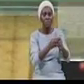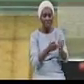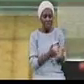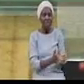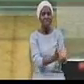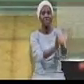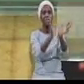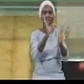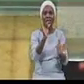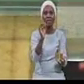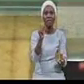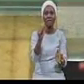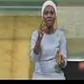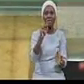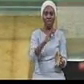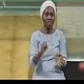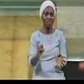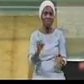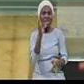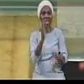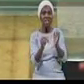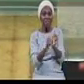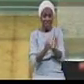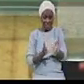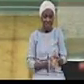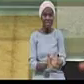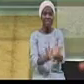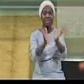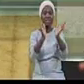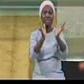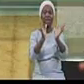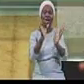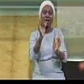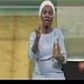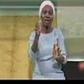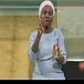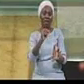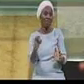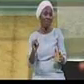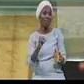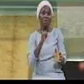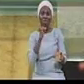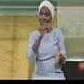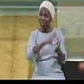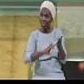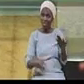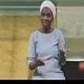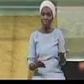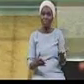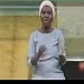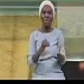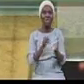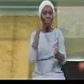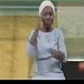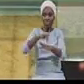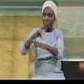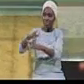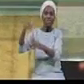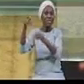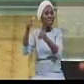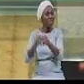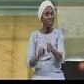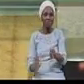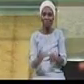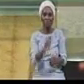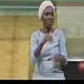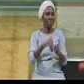individuals are going to be affected. If the economy is down, and your own economy, private, personal, work